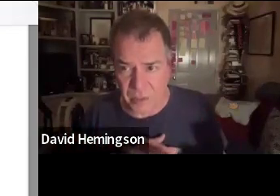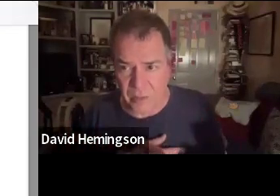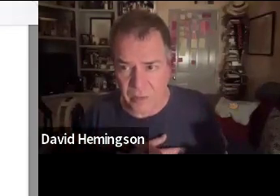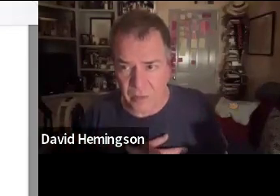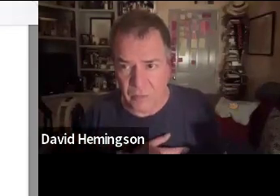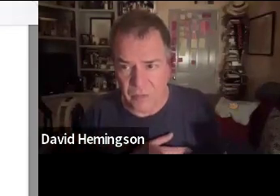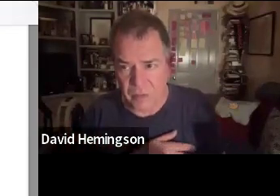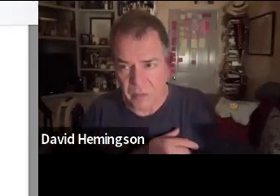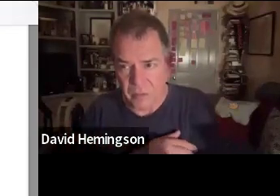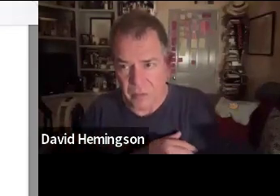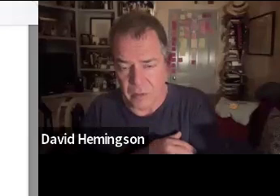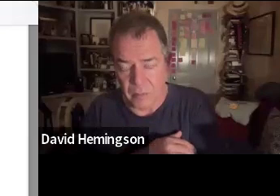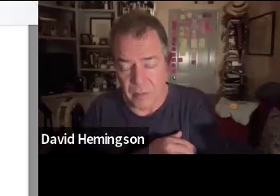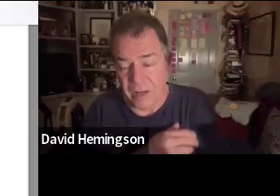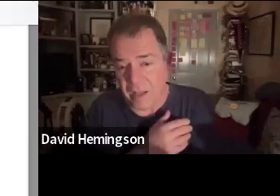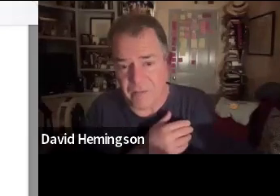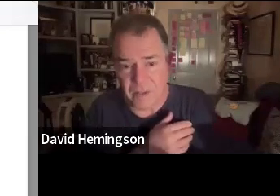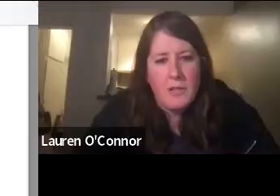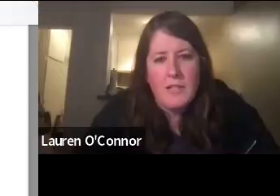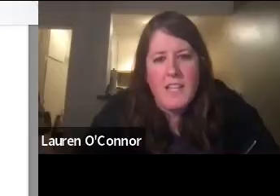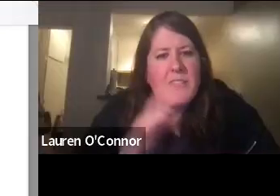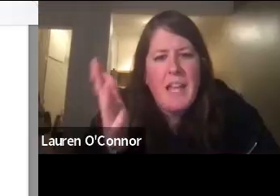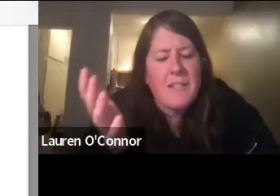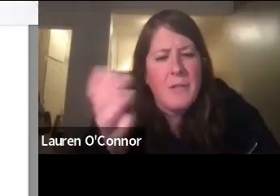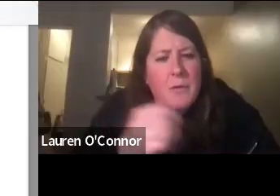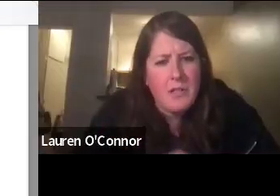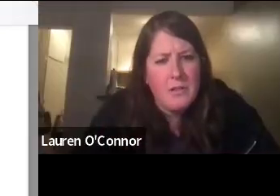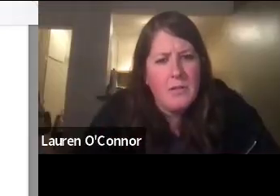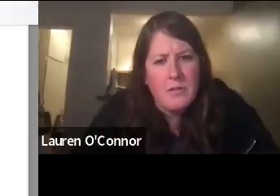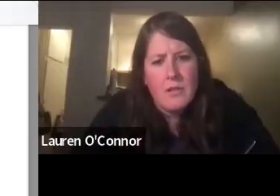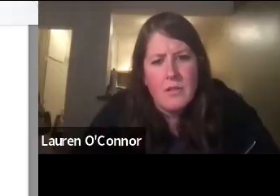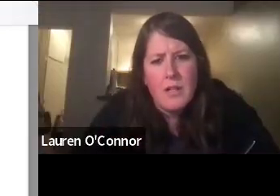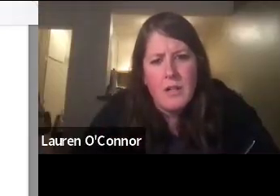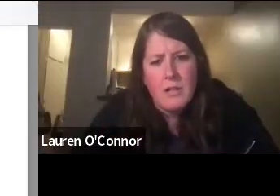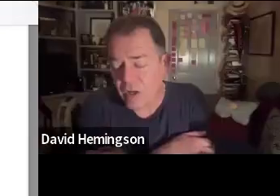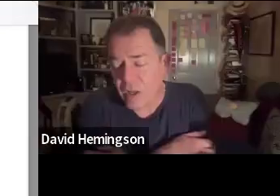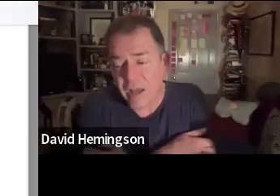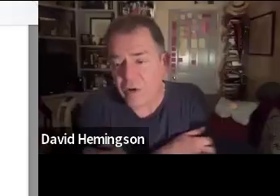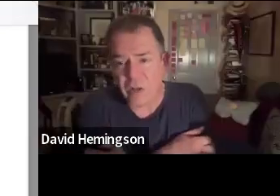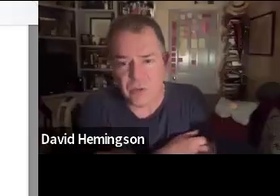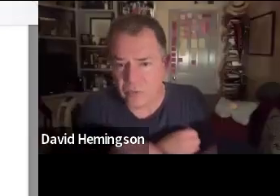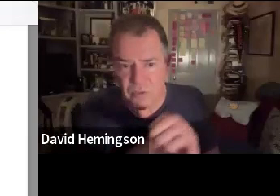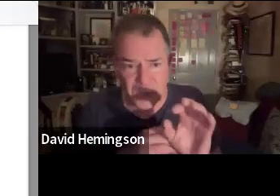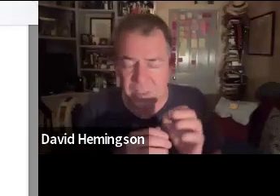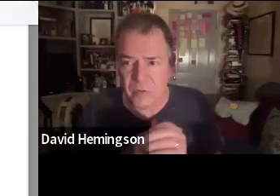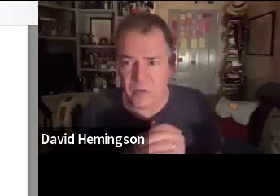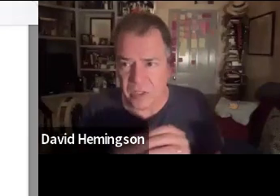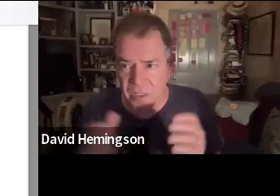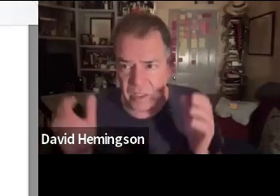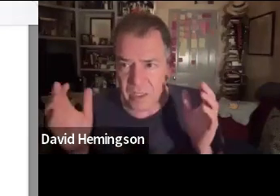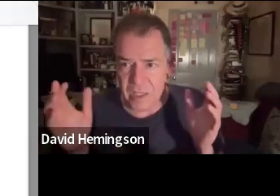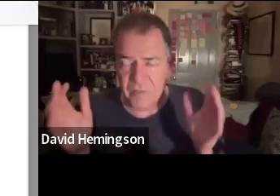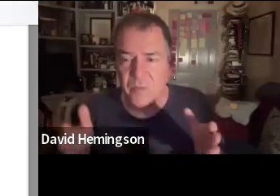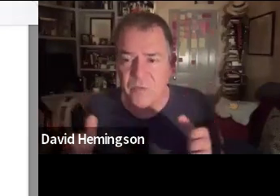the entire movie. And It totally is, as a viewer too. you Yeah. had to earn it. You can only do it late in the